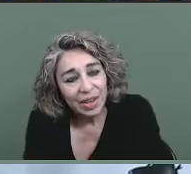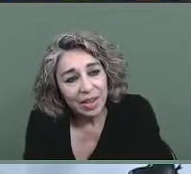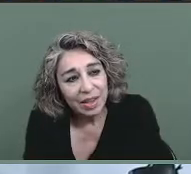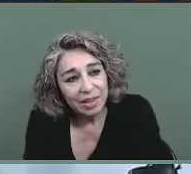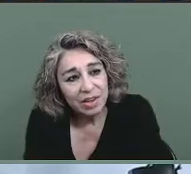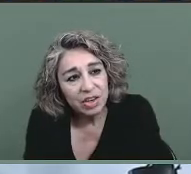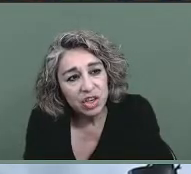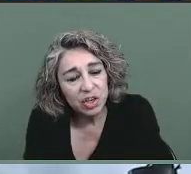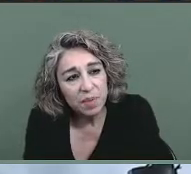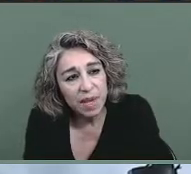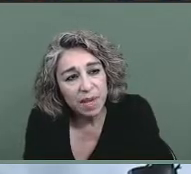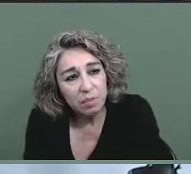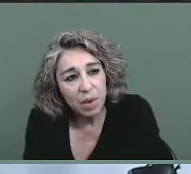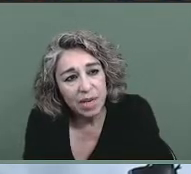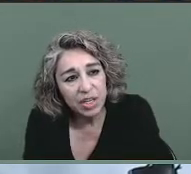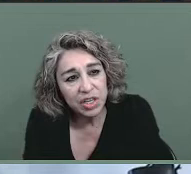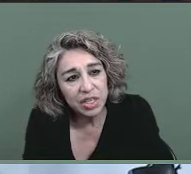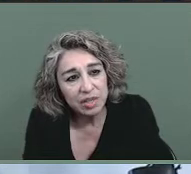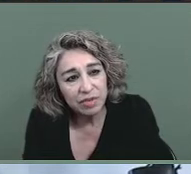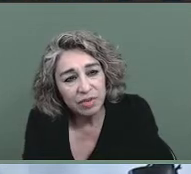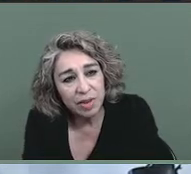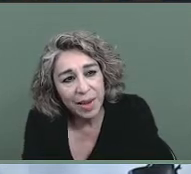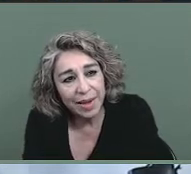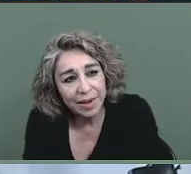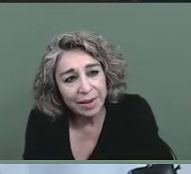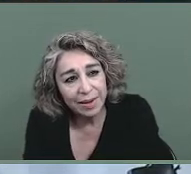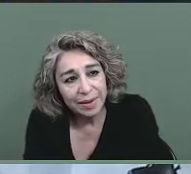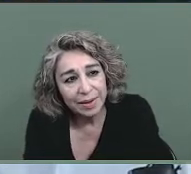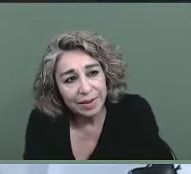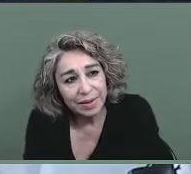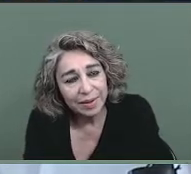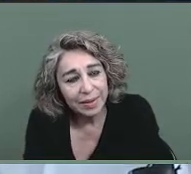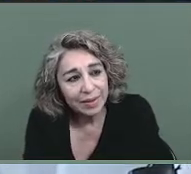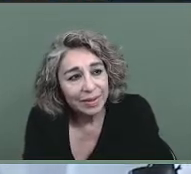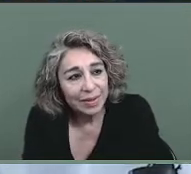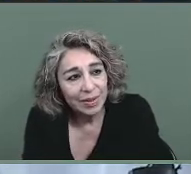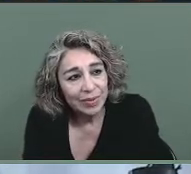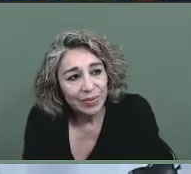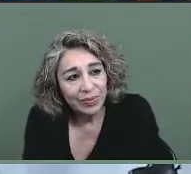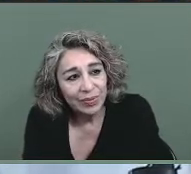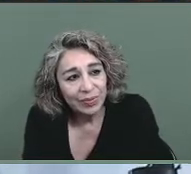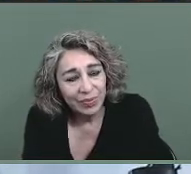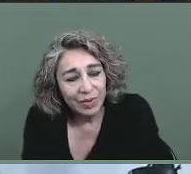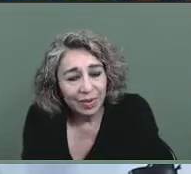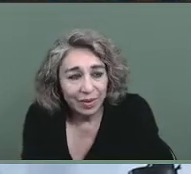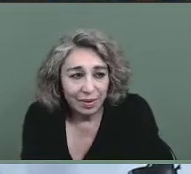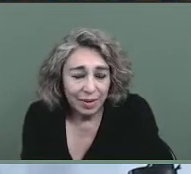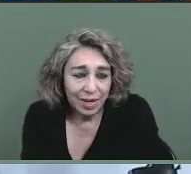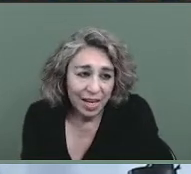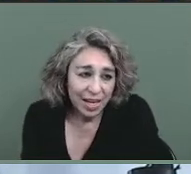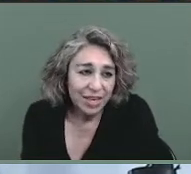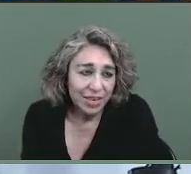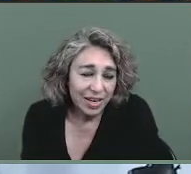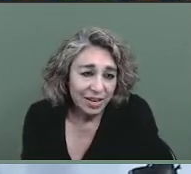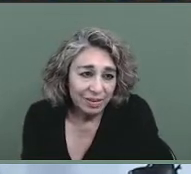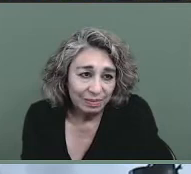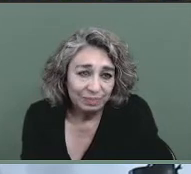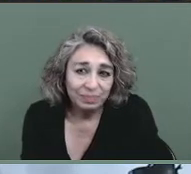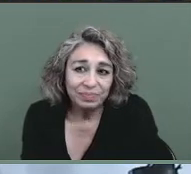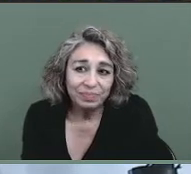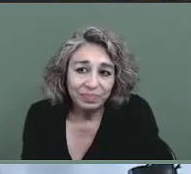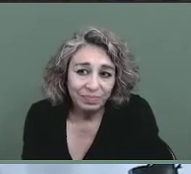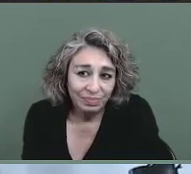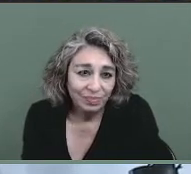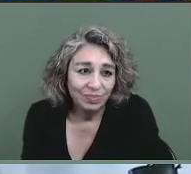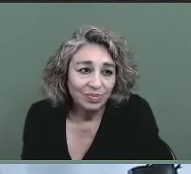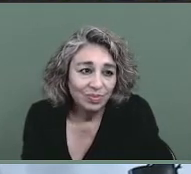there should be branches for the bank in a hundred